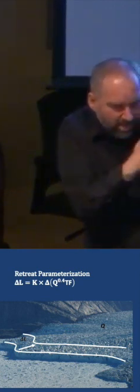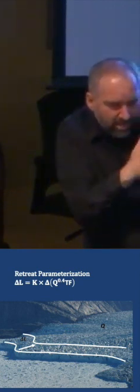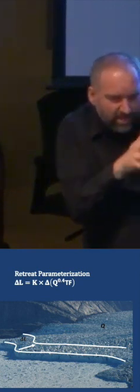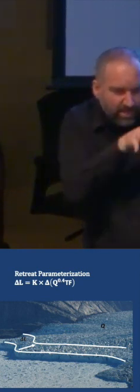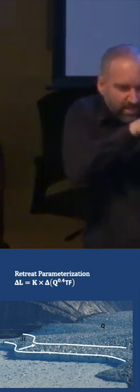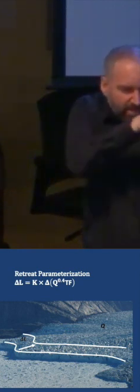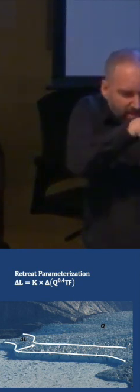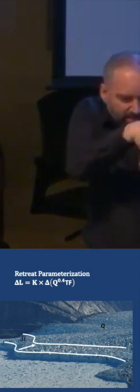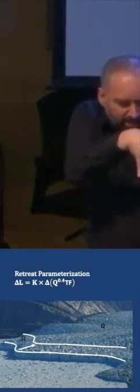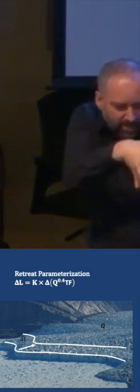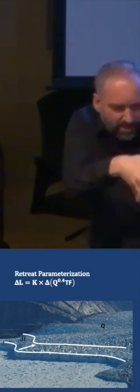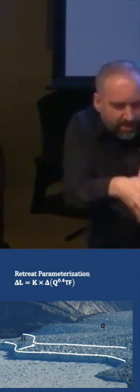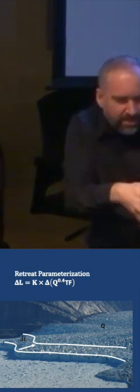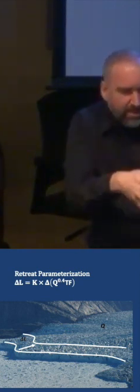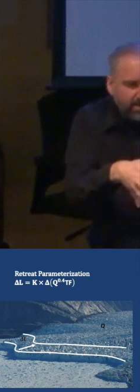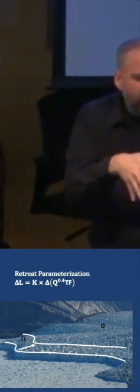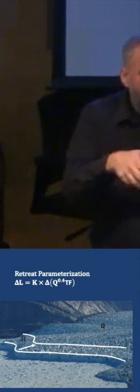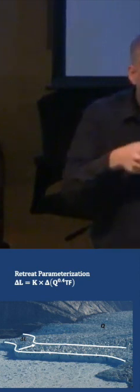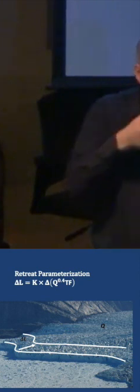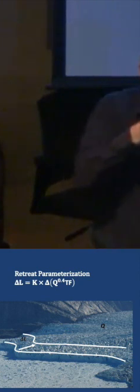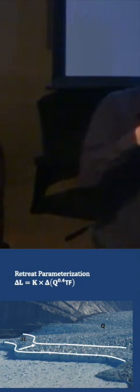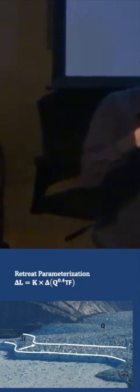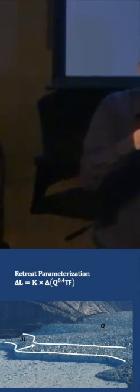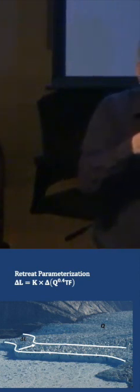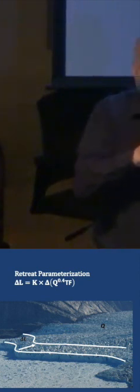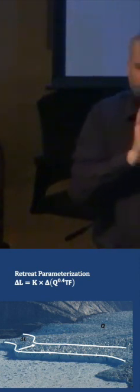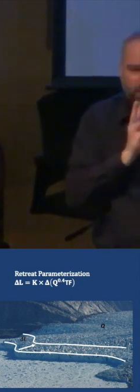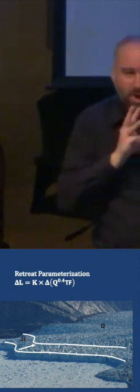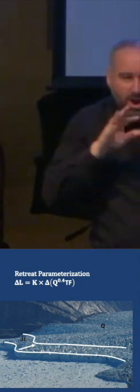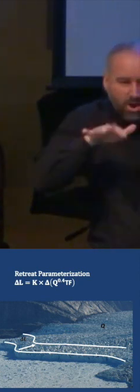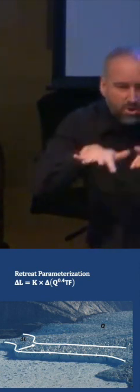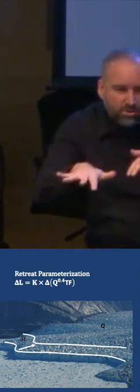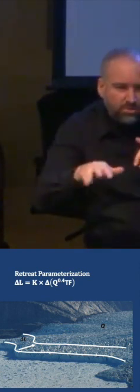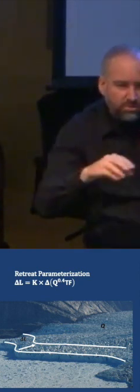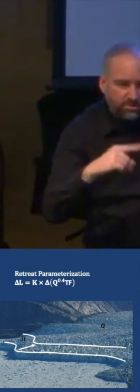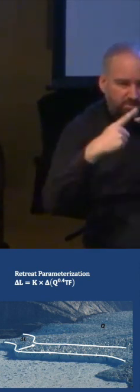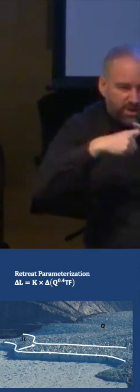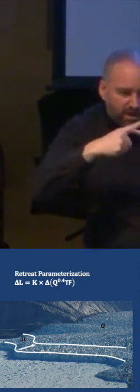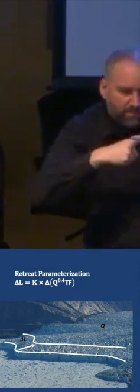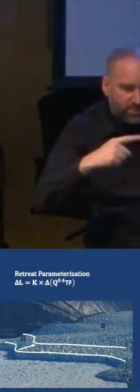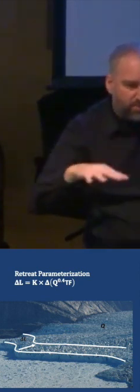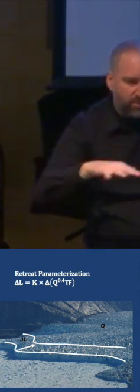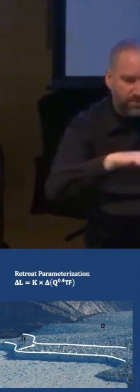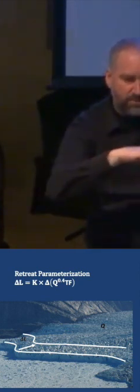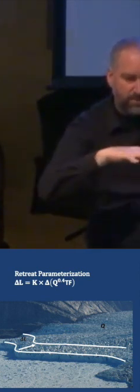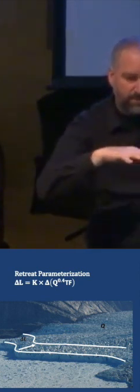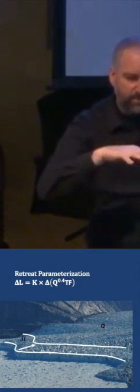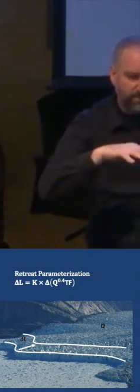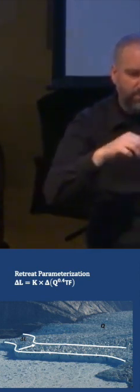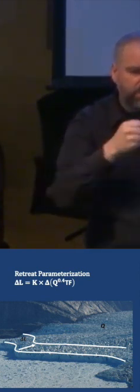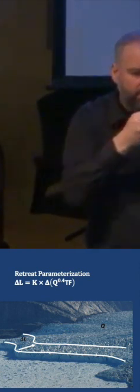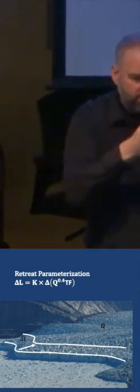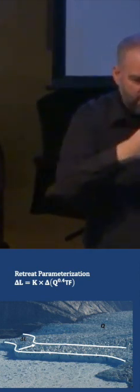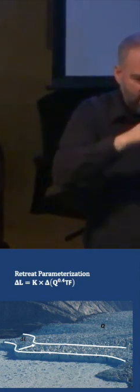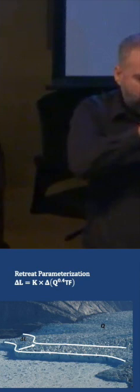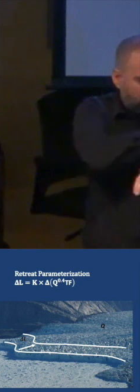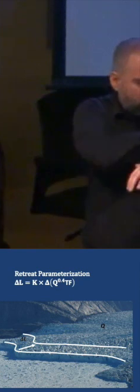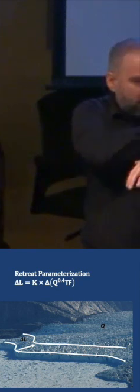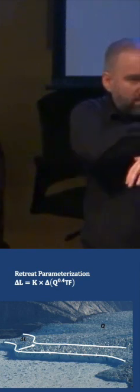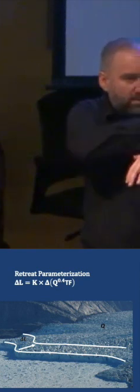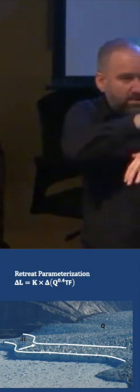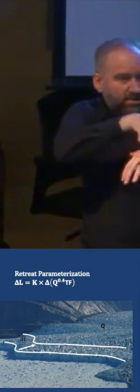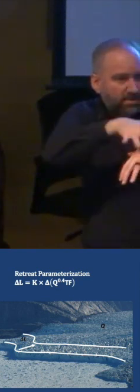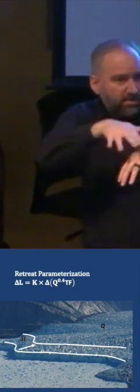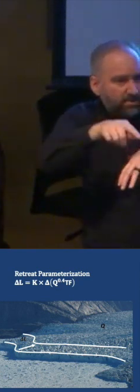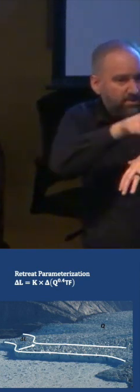affected at the ocean temperature, but it's also affected by the surface melt. So there's a Q in there somewhere, There's TF